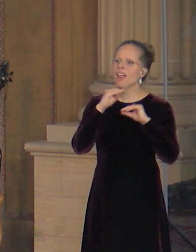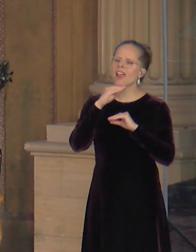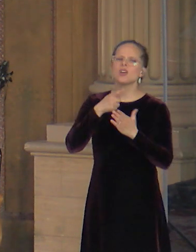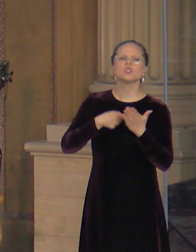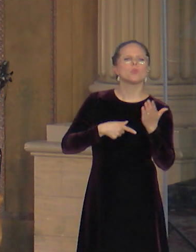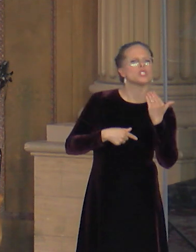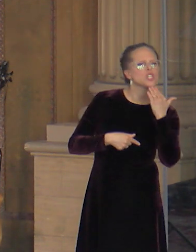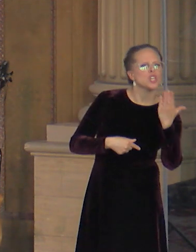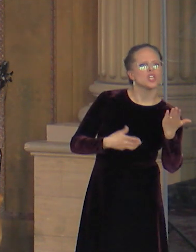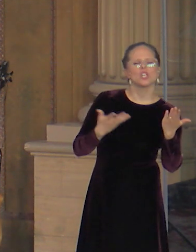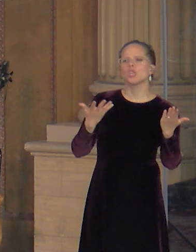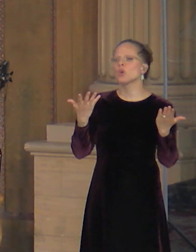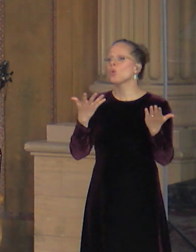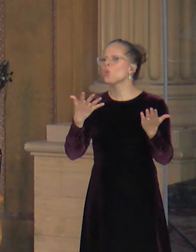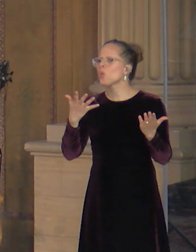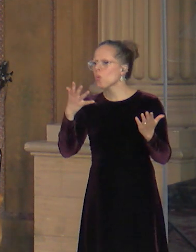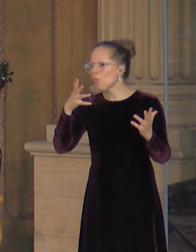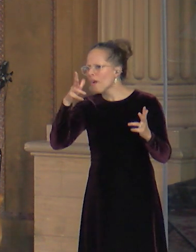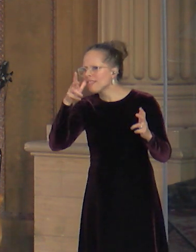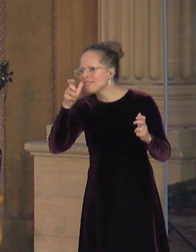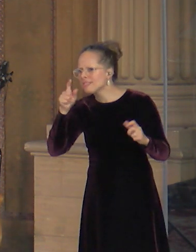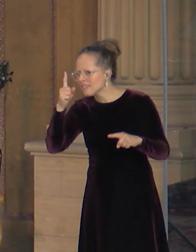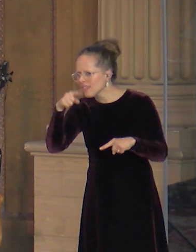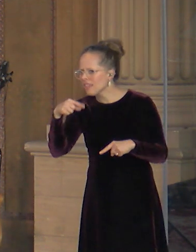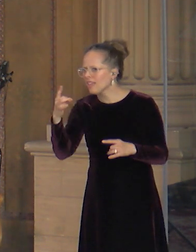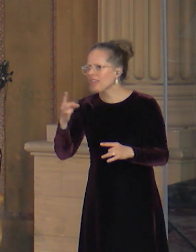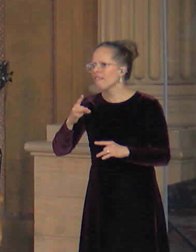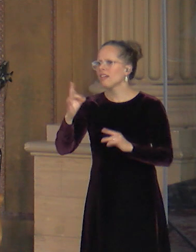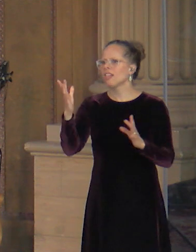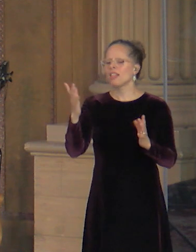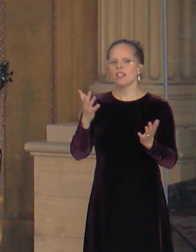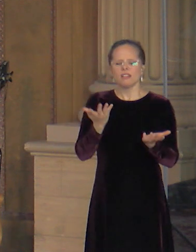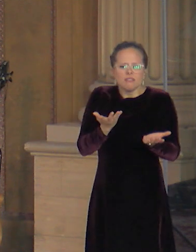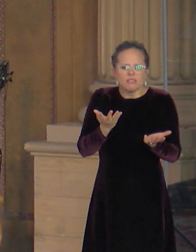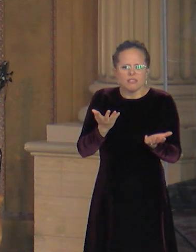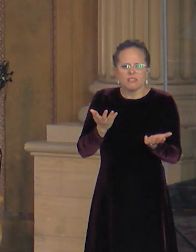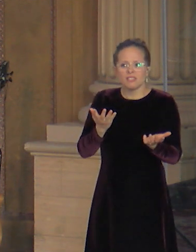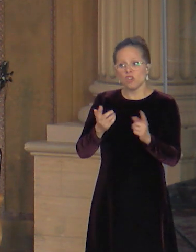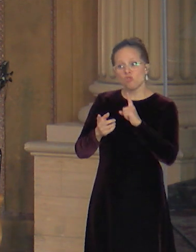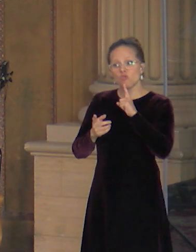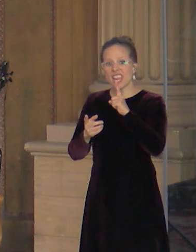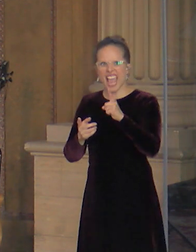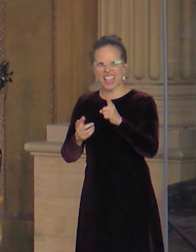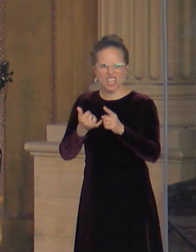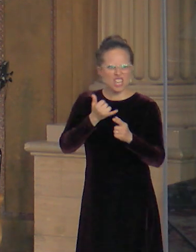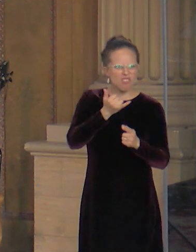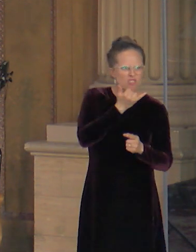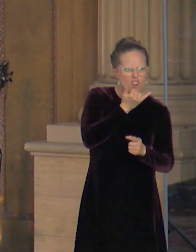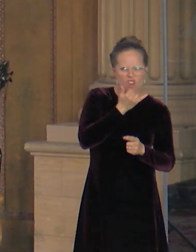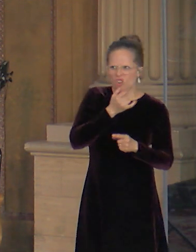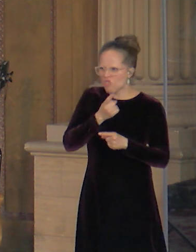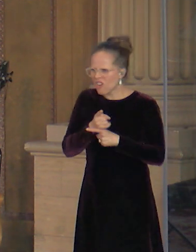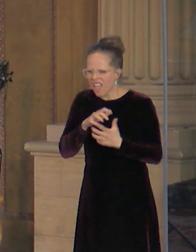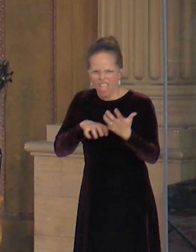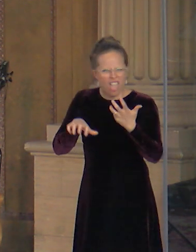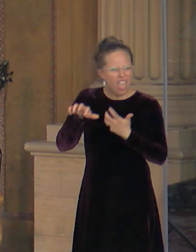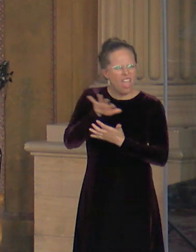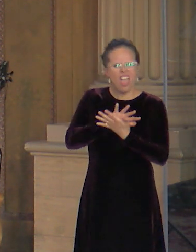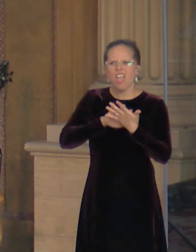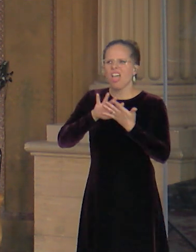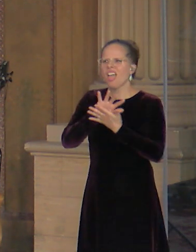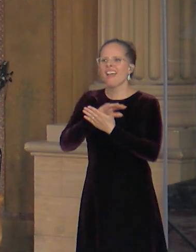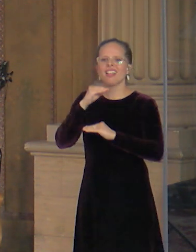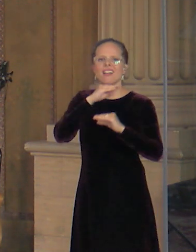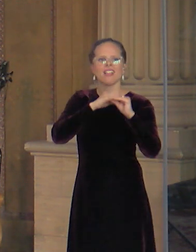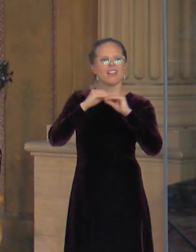good and what's evil we're lied to about what reality is about right and wrong what's good and bad we're lied to